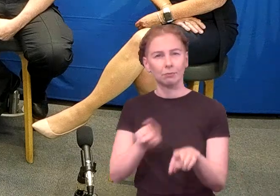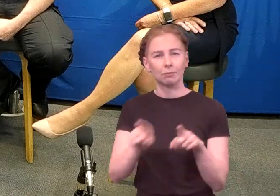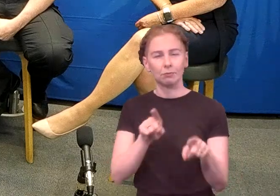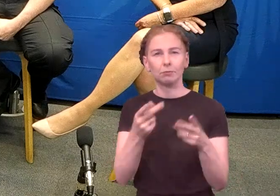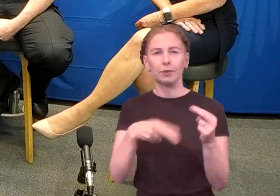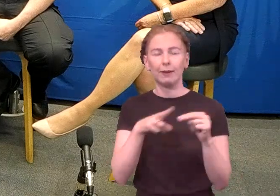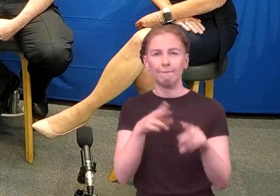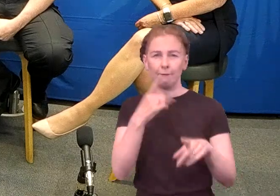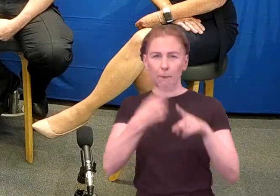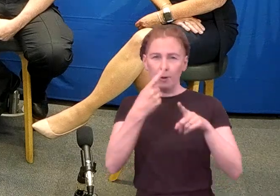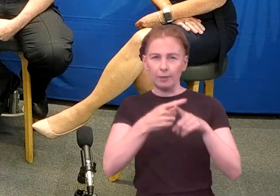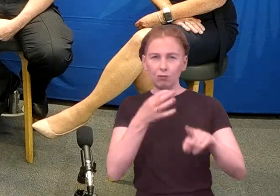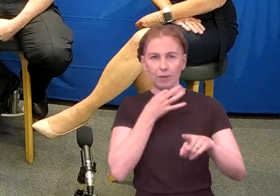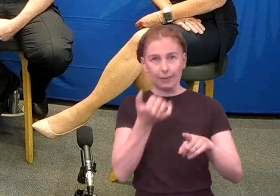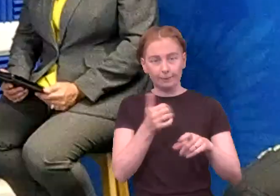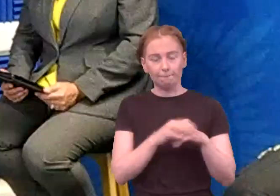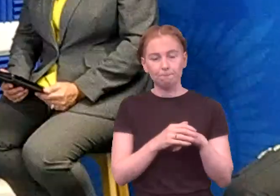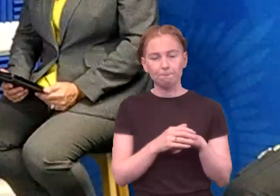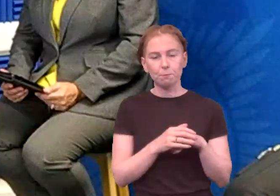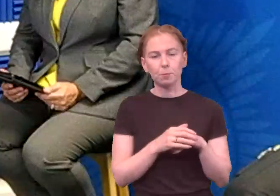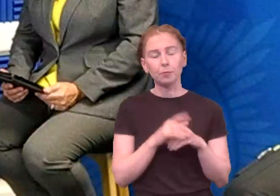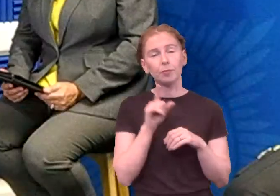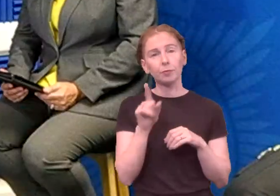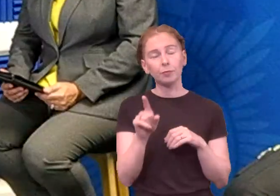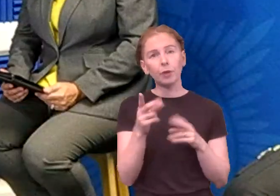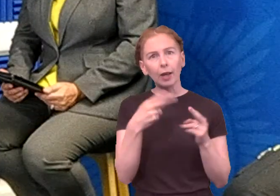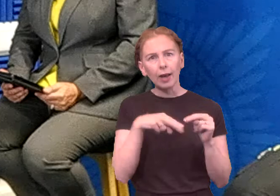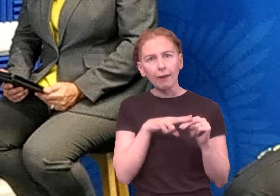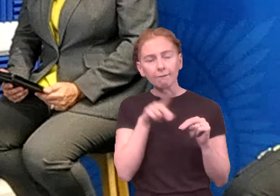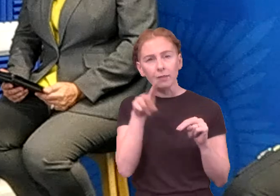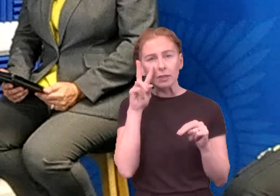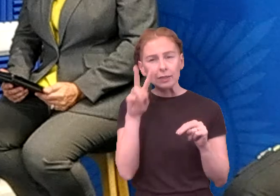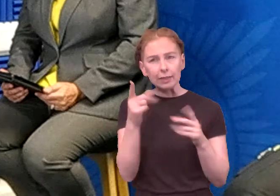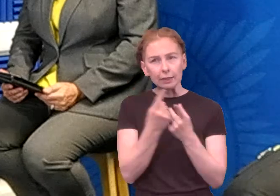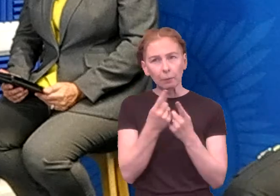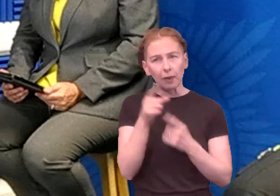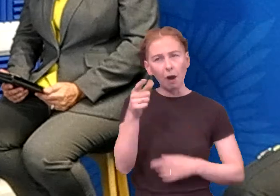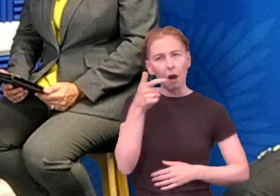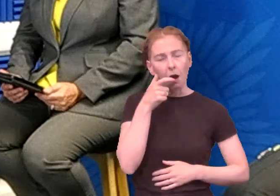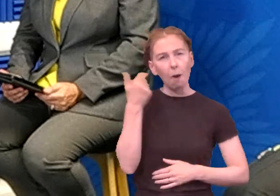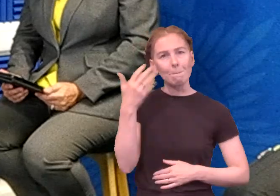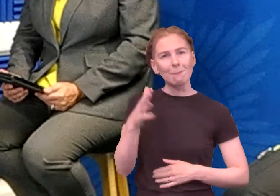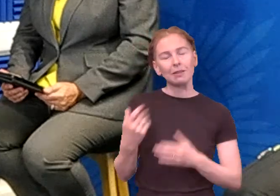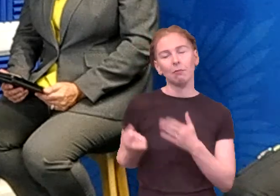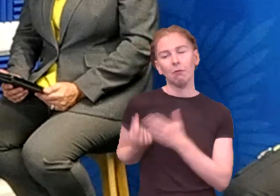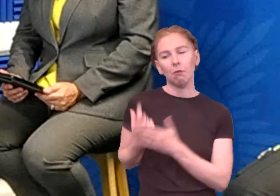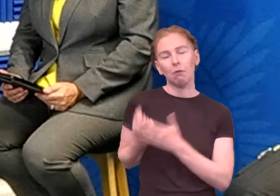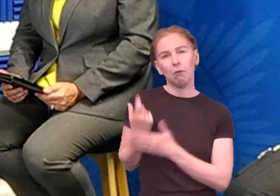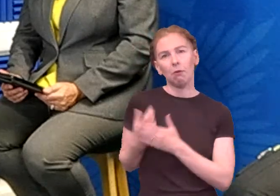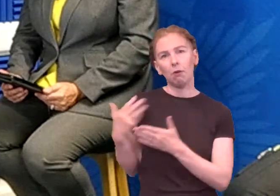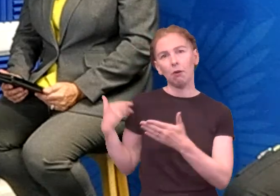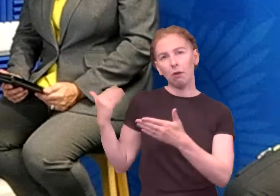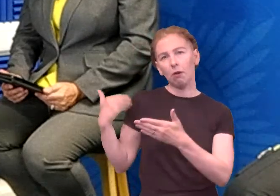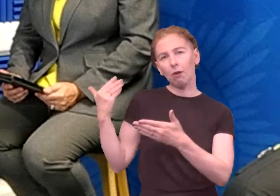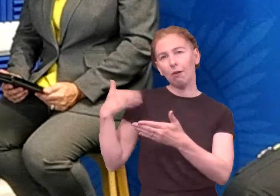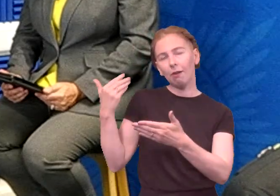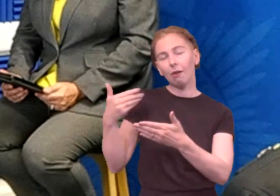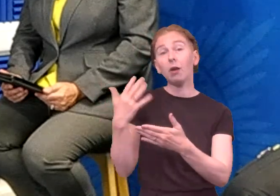earlier, it's an ongoing issue, report it. So particularly with antisocial